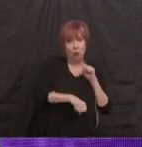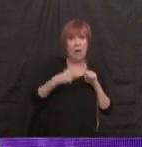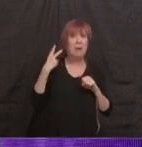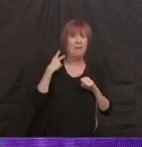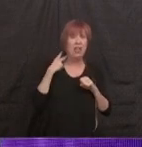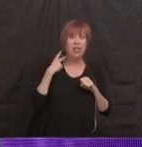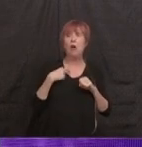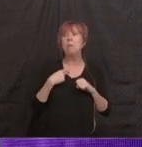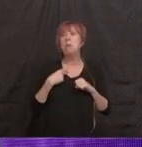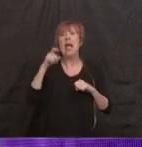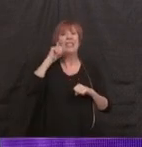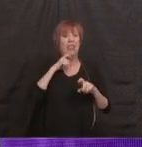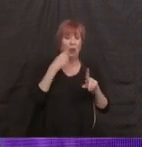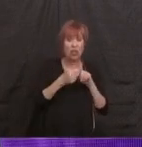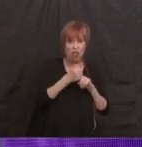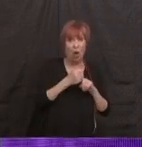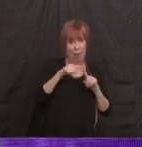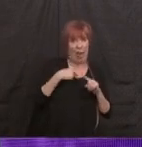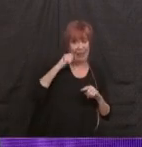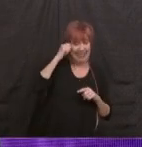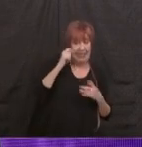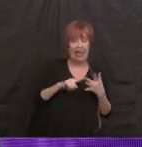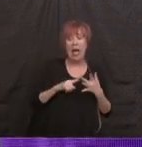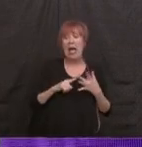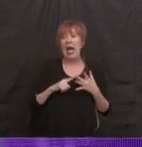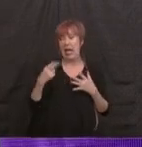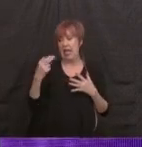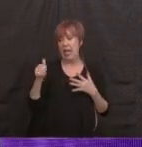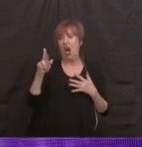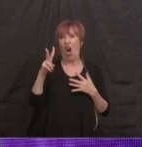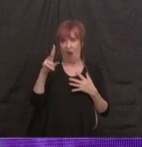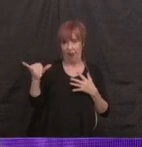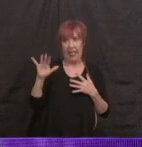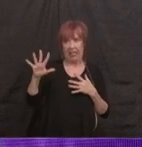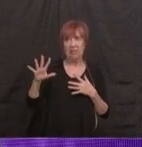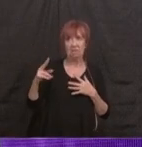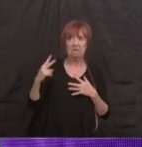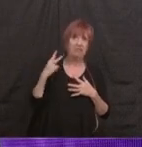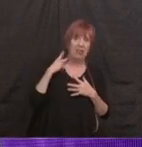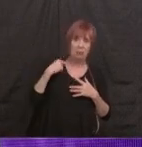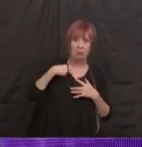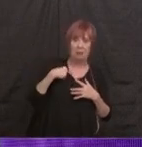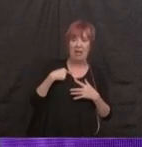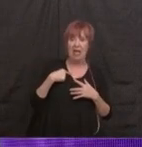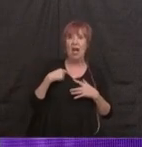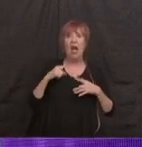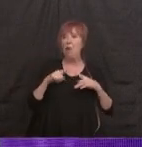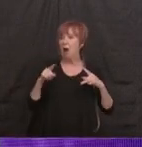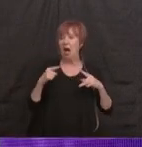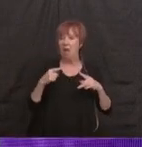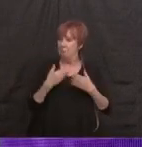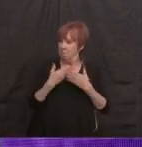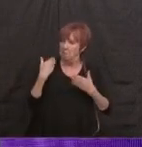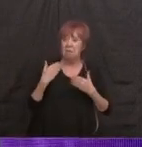as a teenager, and I was a sexual assault and harassment victim of Harvey's. And to be public now with it actually is really empowering,